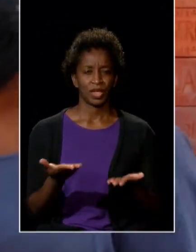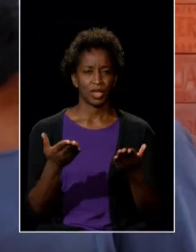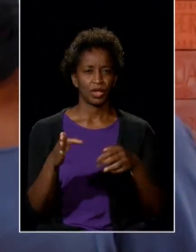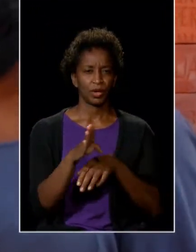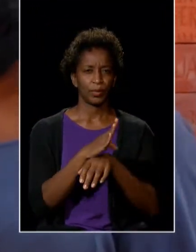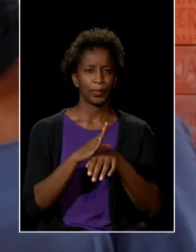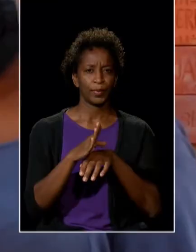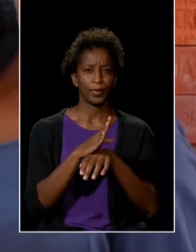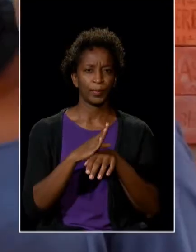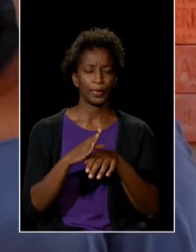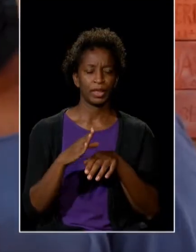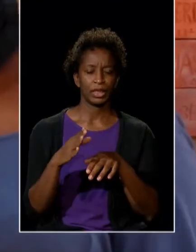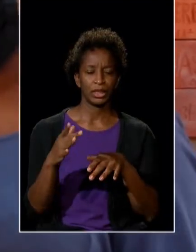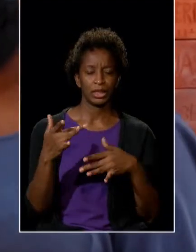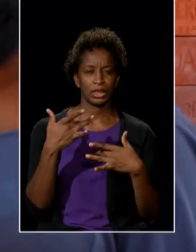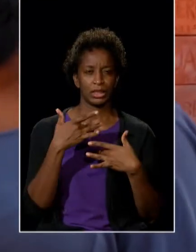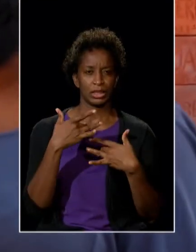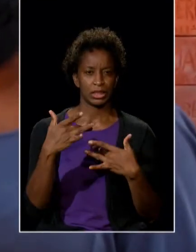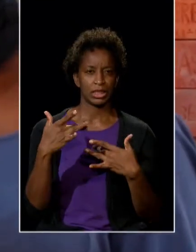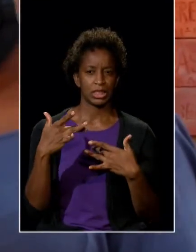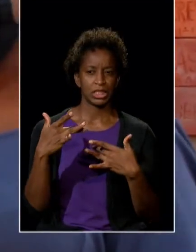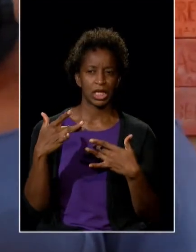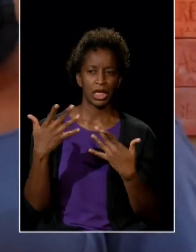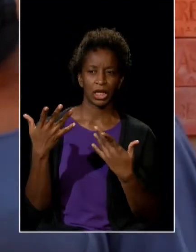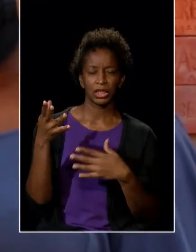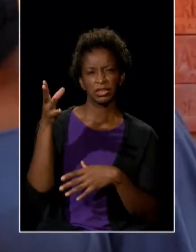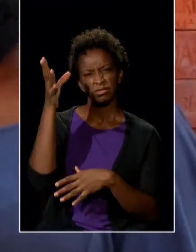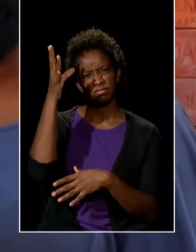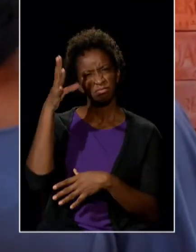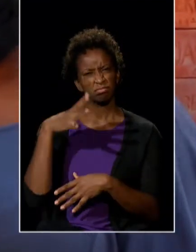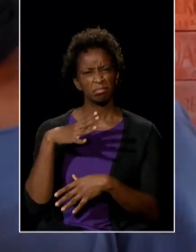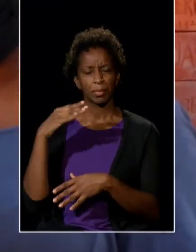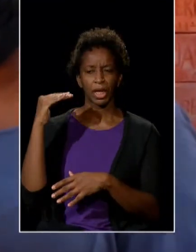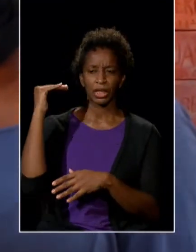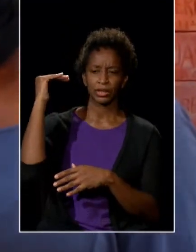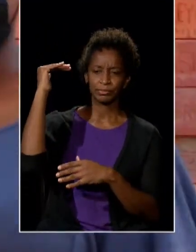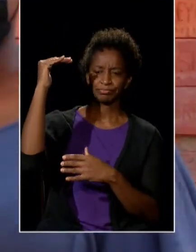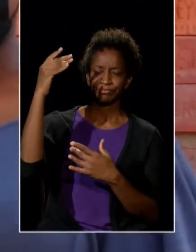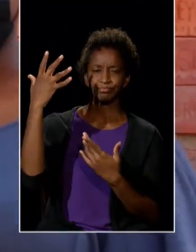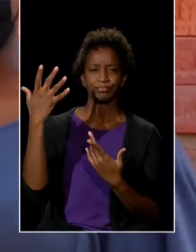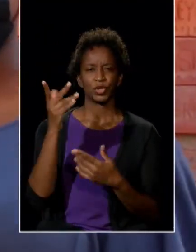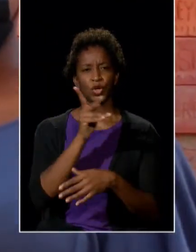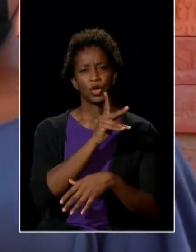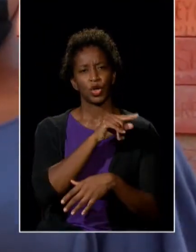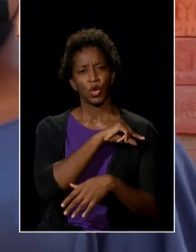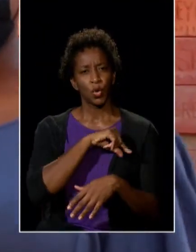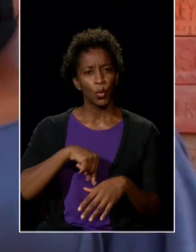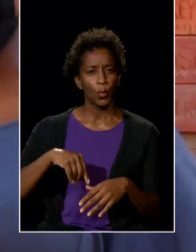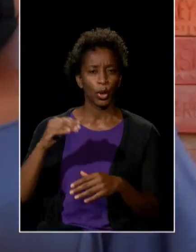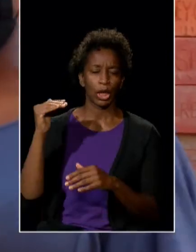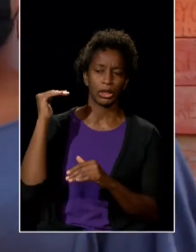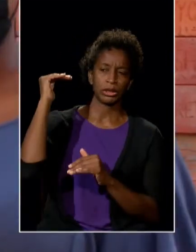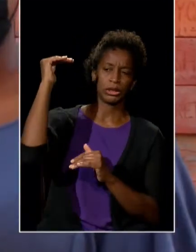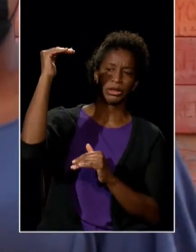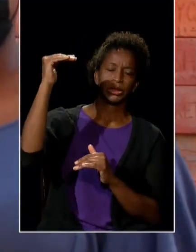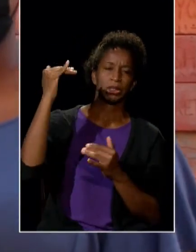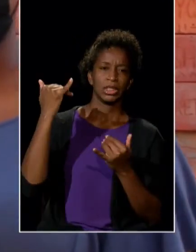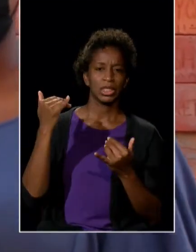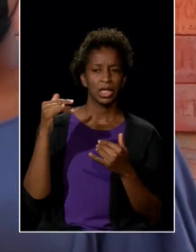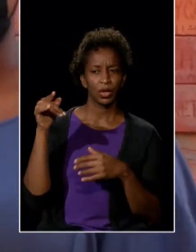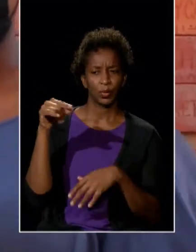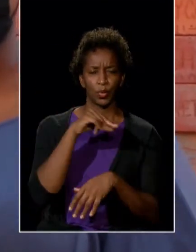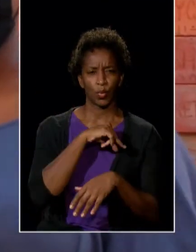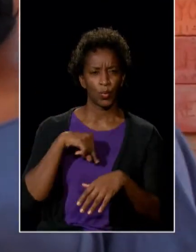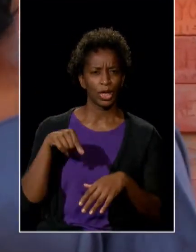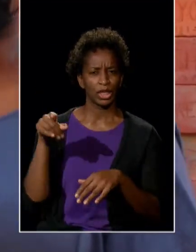removed the Queen as our head of state, I feel like we're now taking back the power into our own hands. Hopefully, that's my hope for us becoming